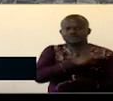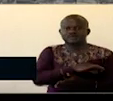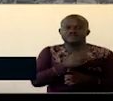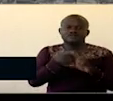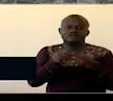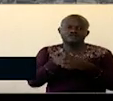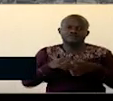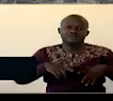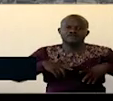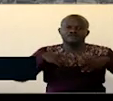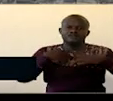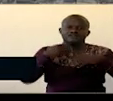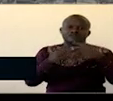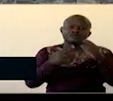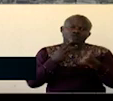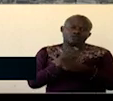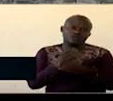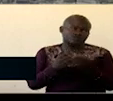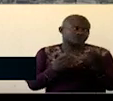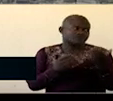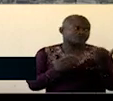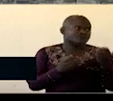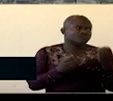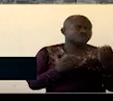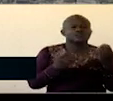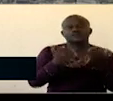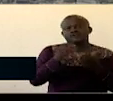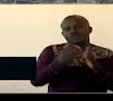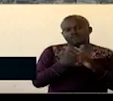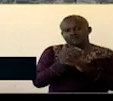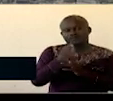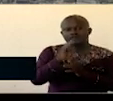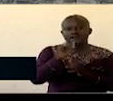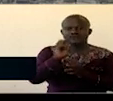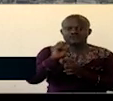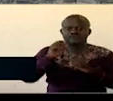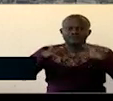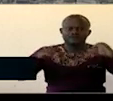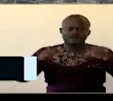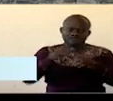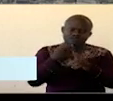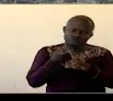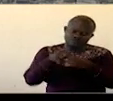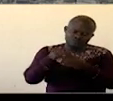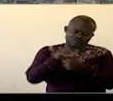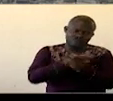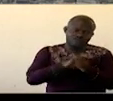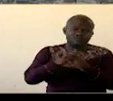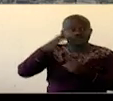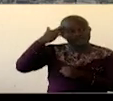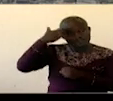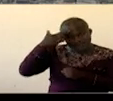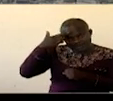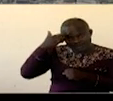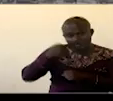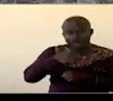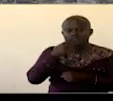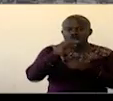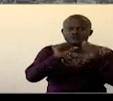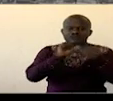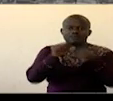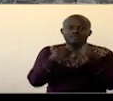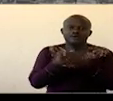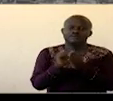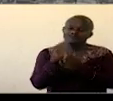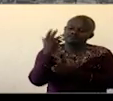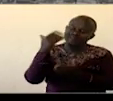from living world. Biodiversity is the source of food. Remember, we have talked about